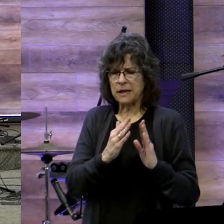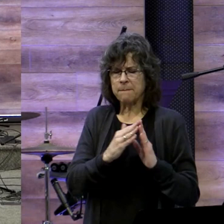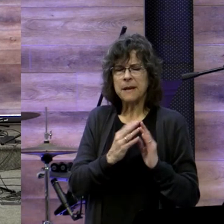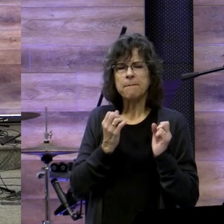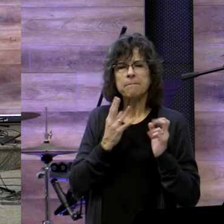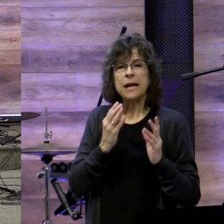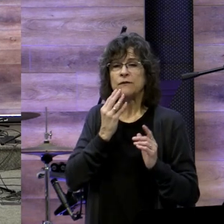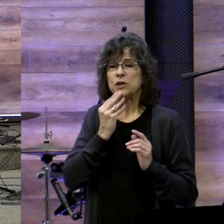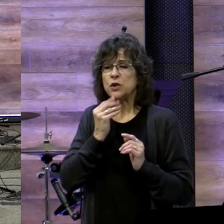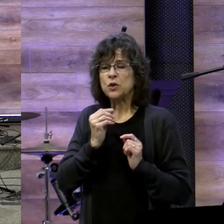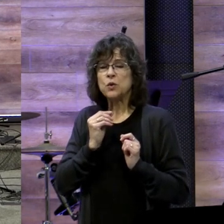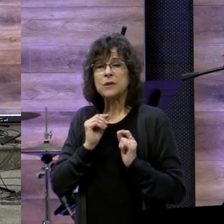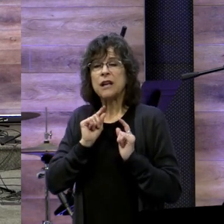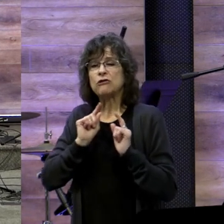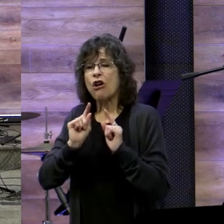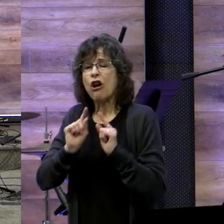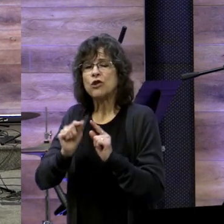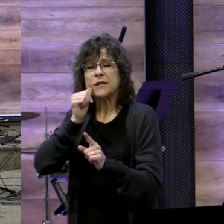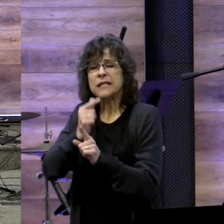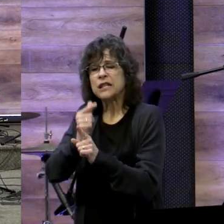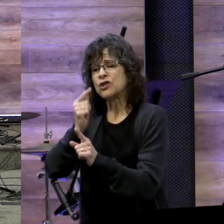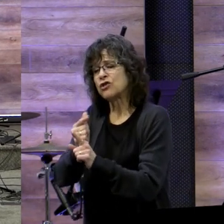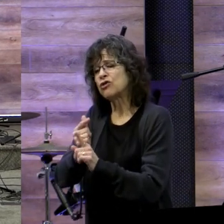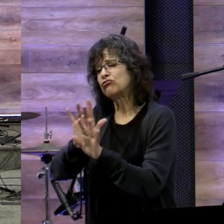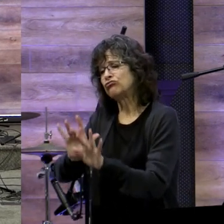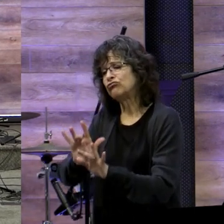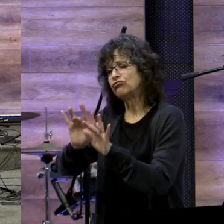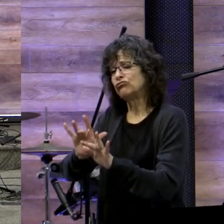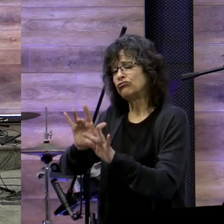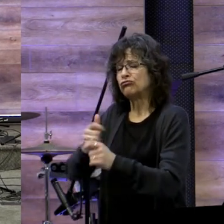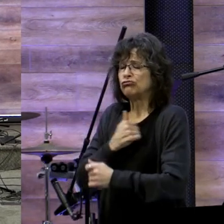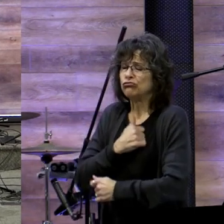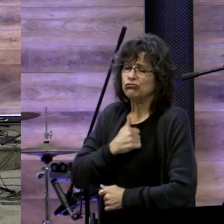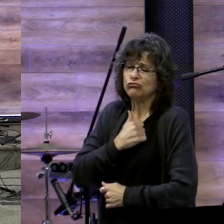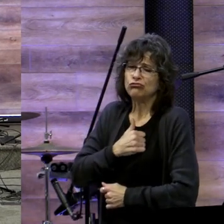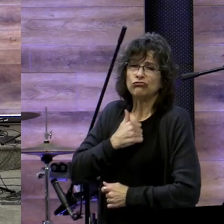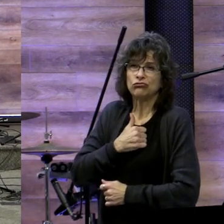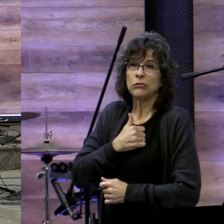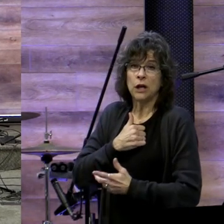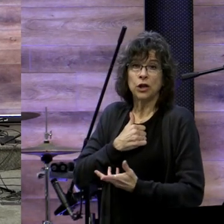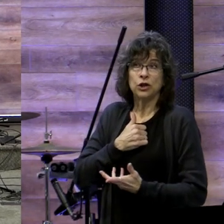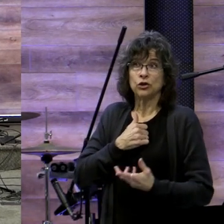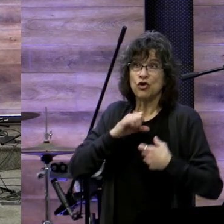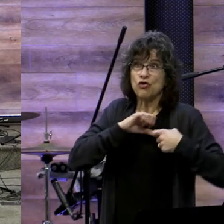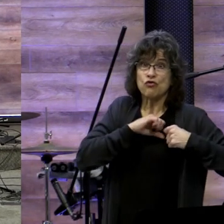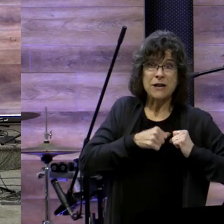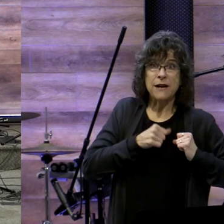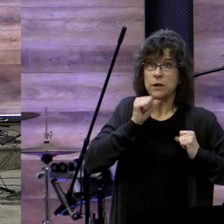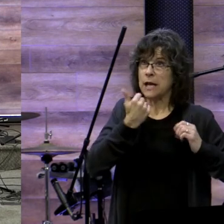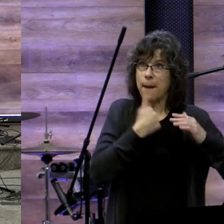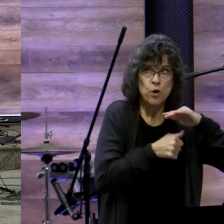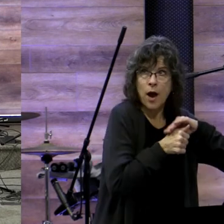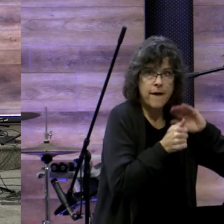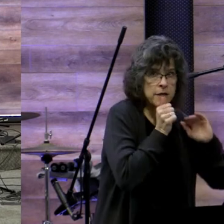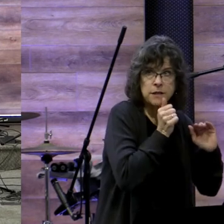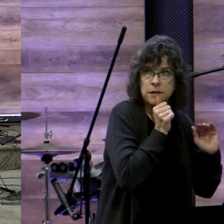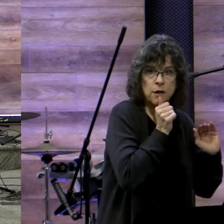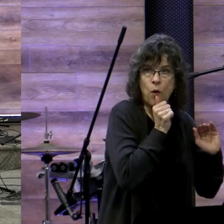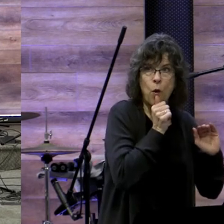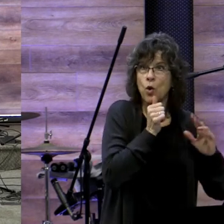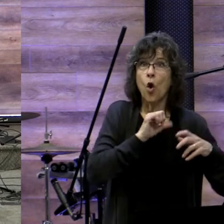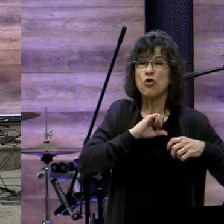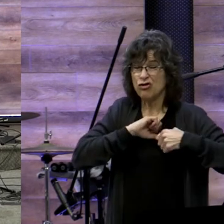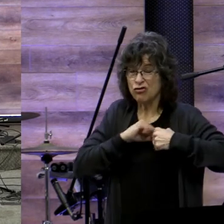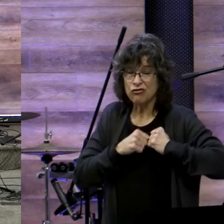to Martha and Mary to console them concerning their brother. See, grief was a very public thing in their day. While they buried